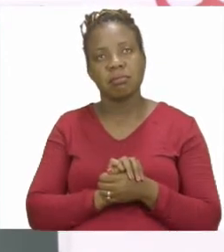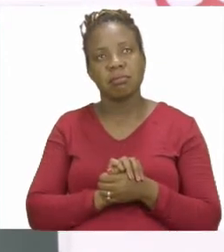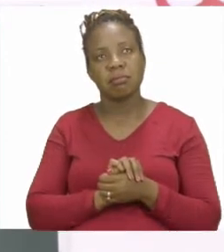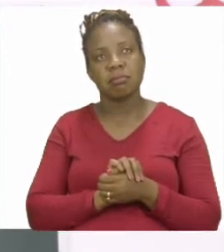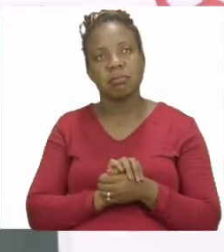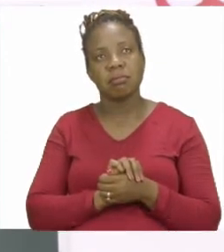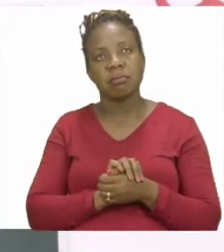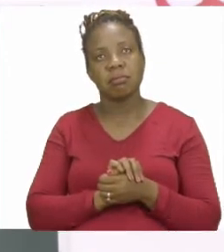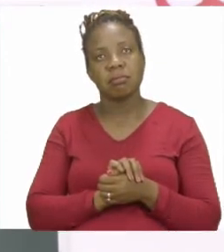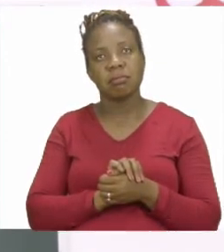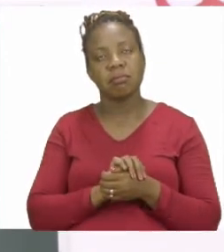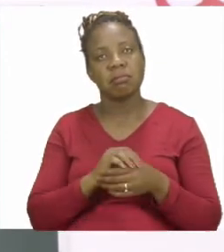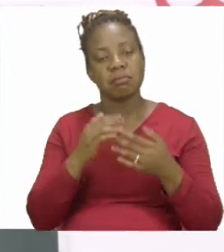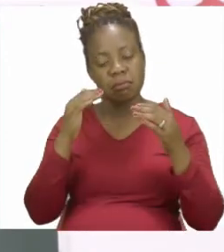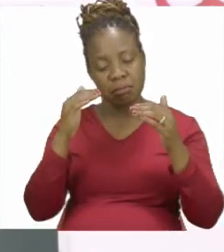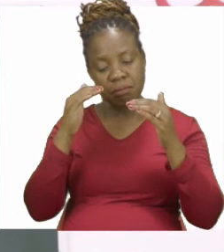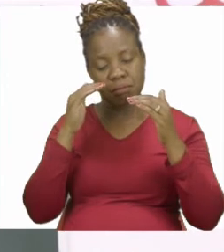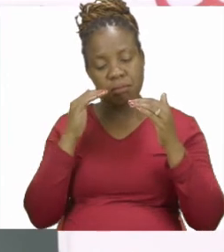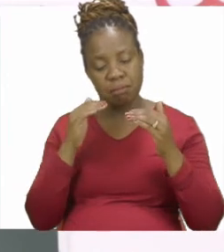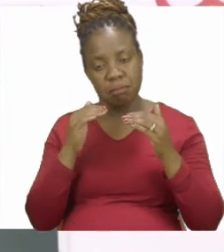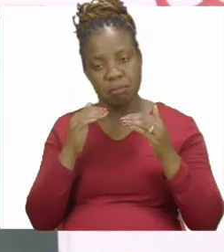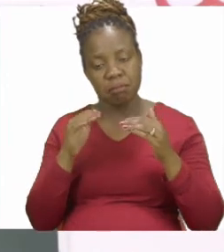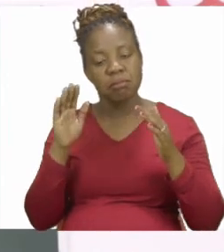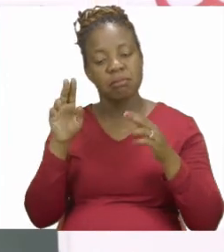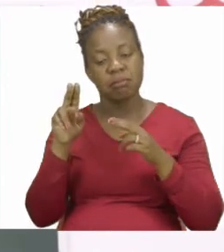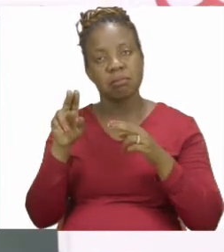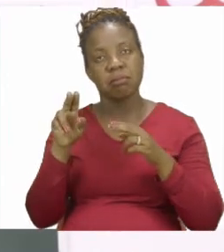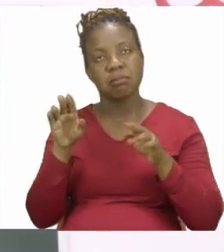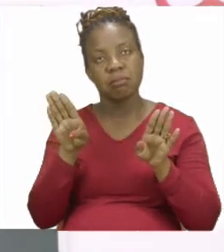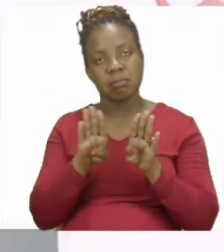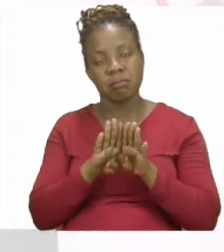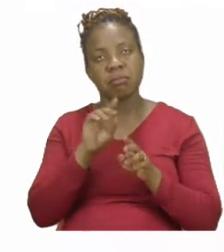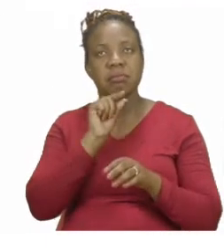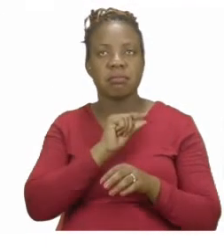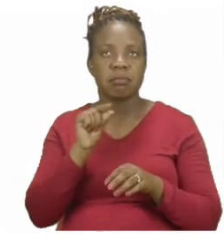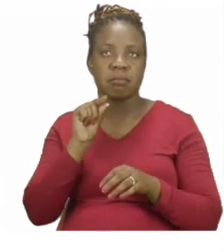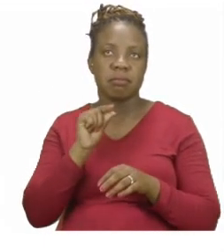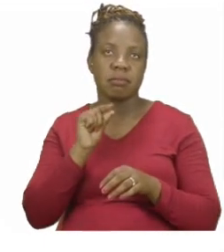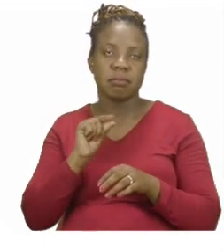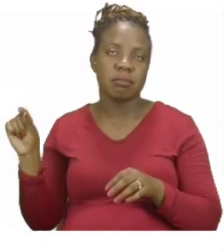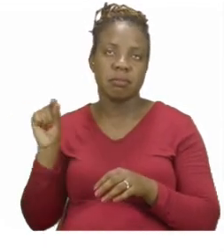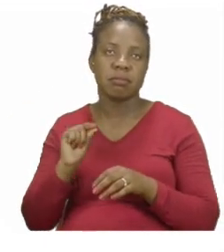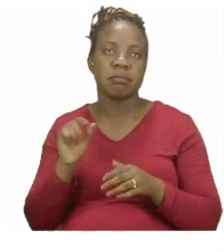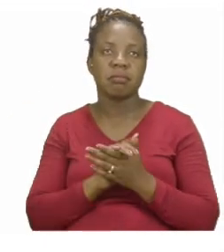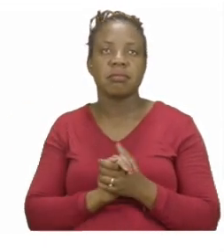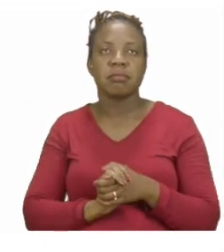make sentences. Now let's quickly have a look at what we need to do. It says